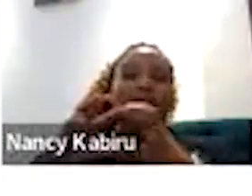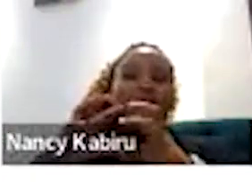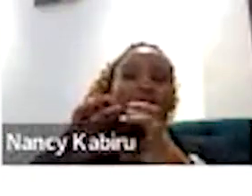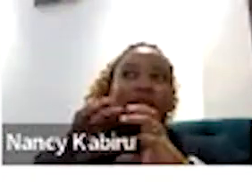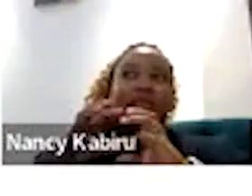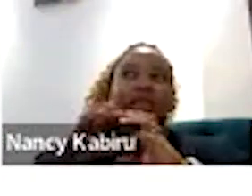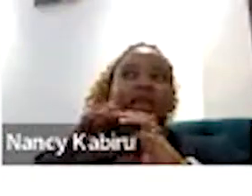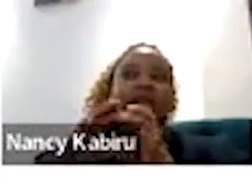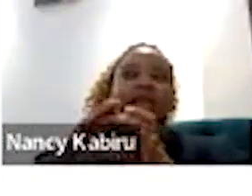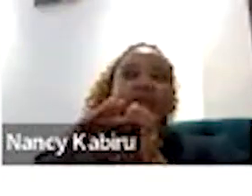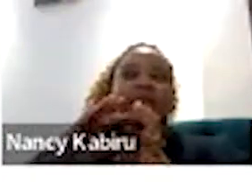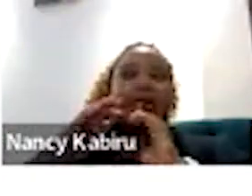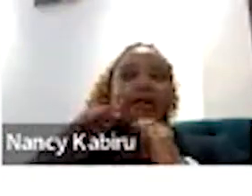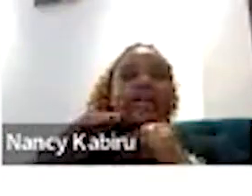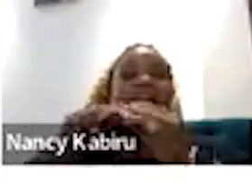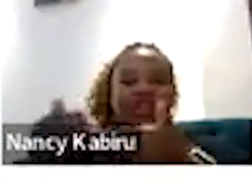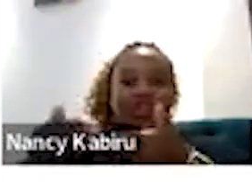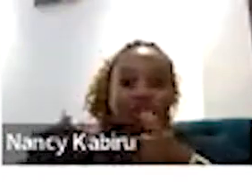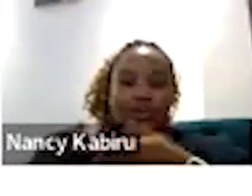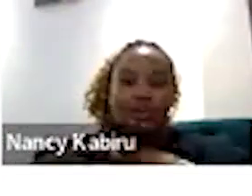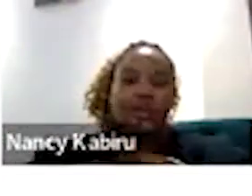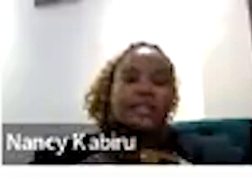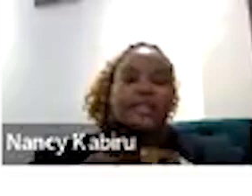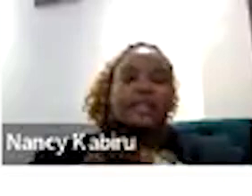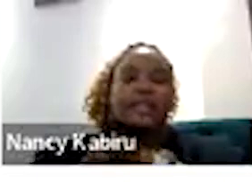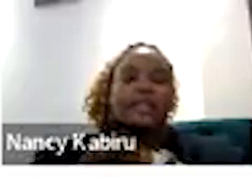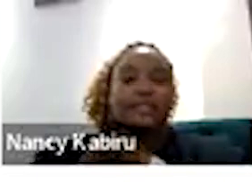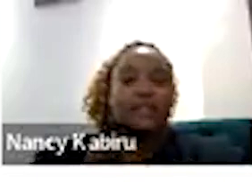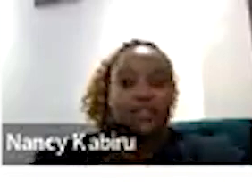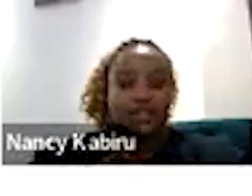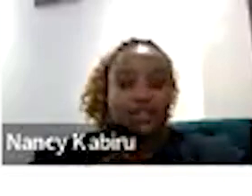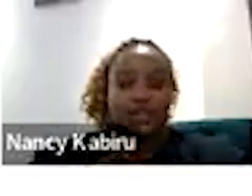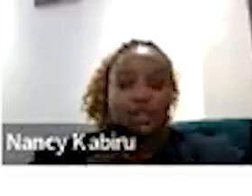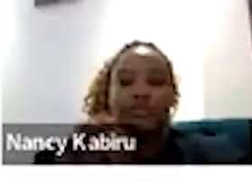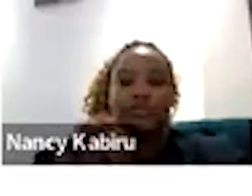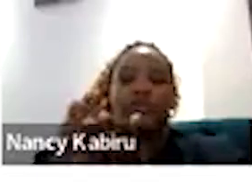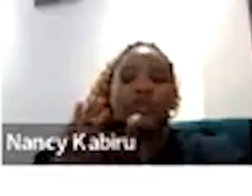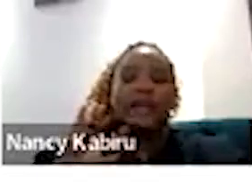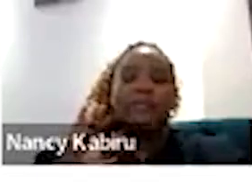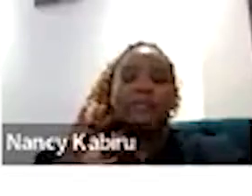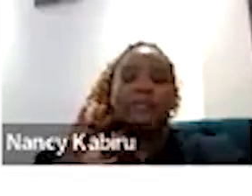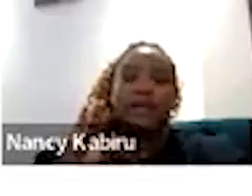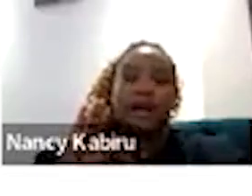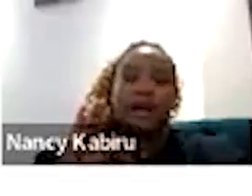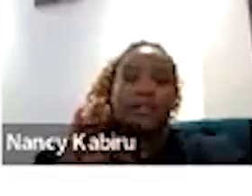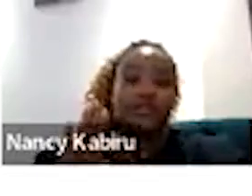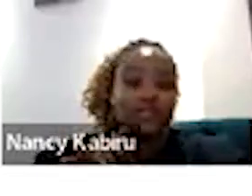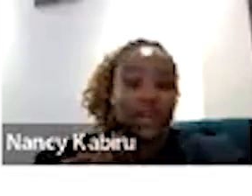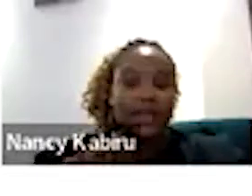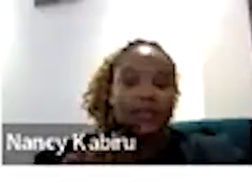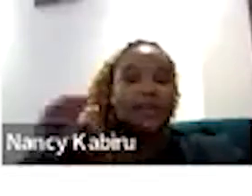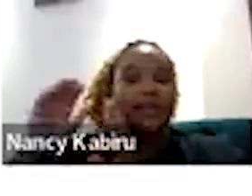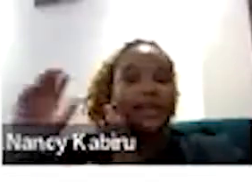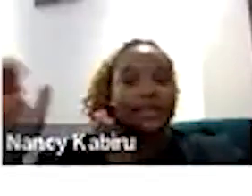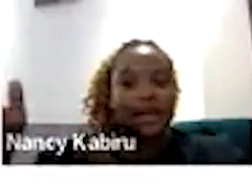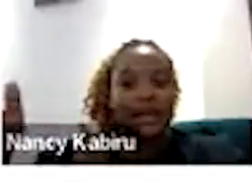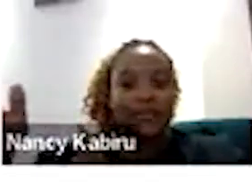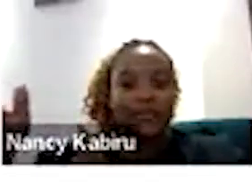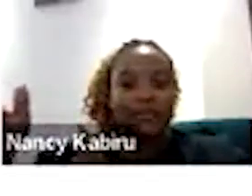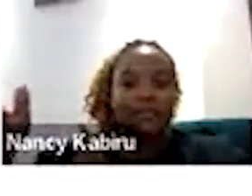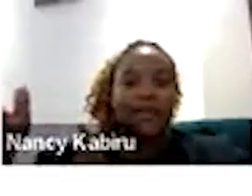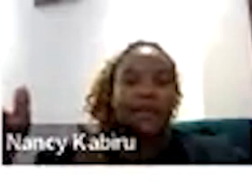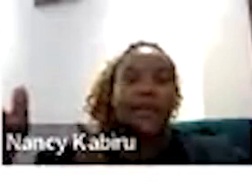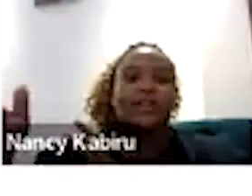without experiencing any hitch or any distraction. So you can be, you can